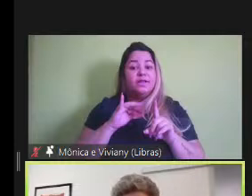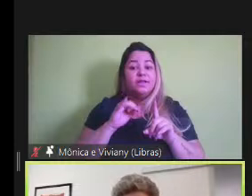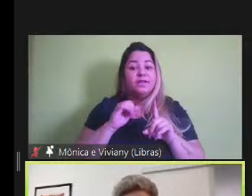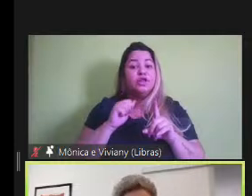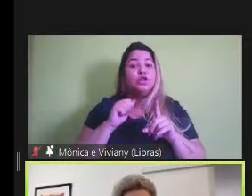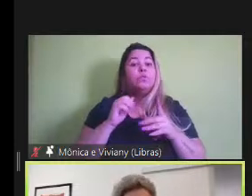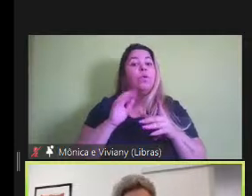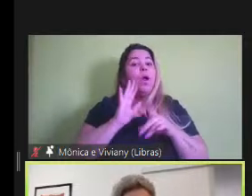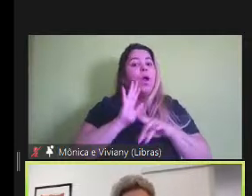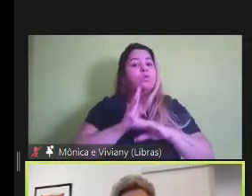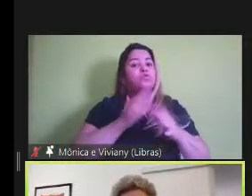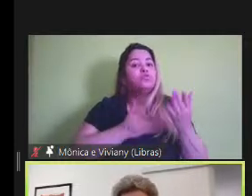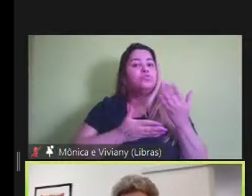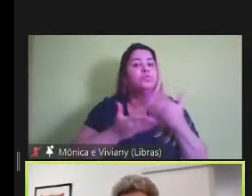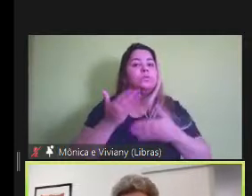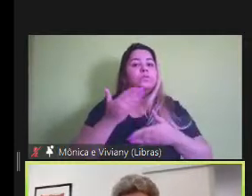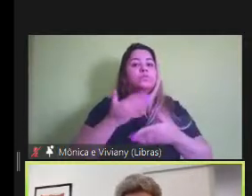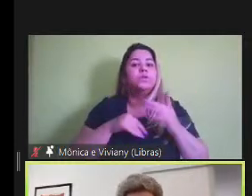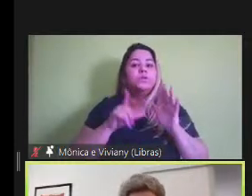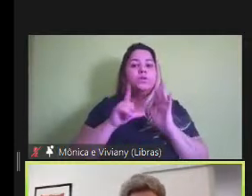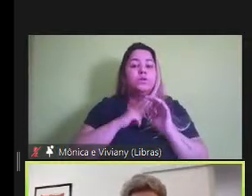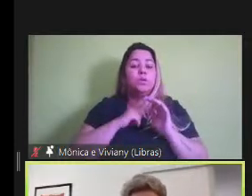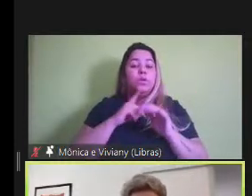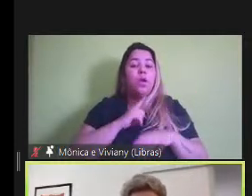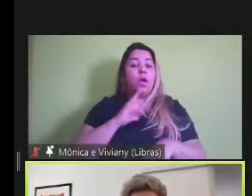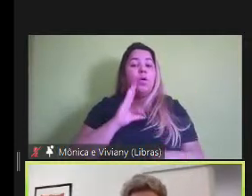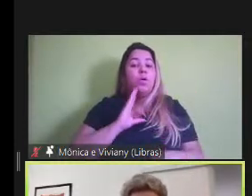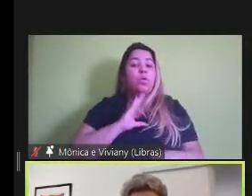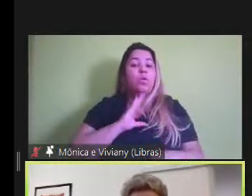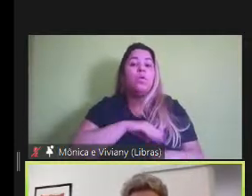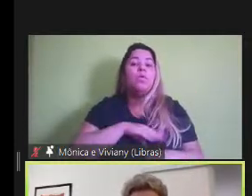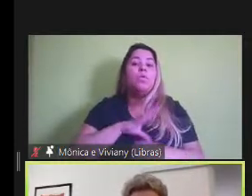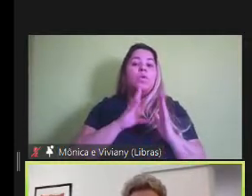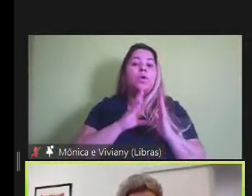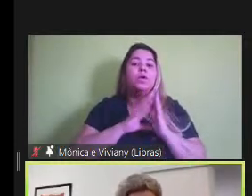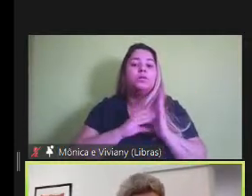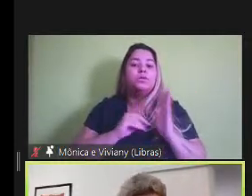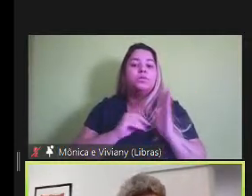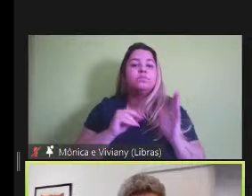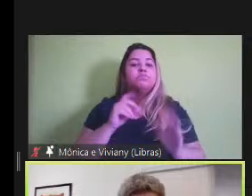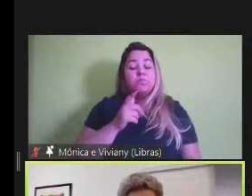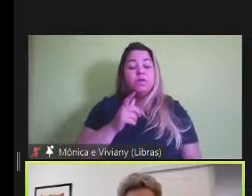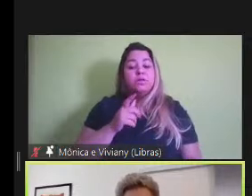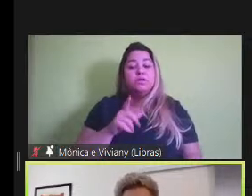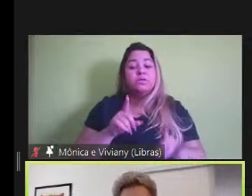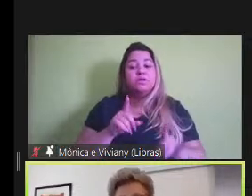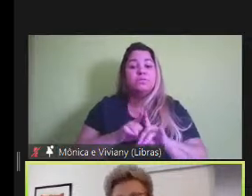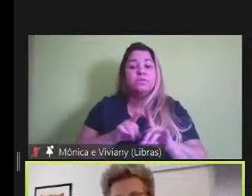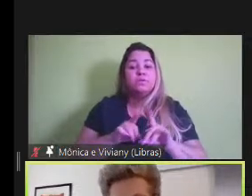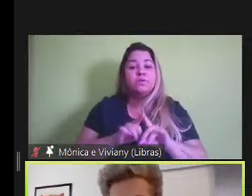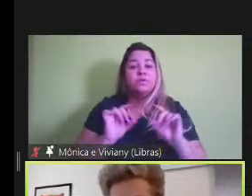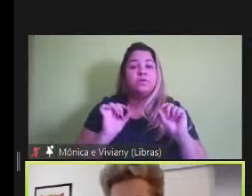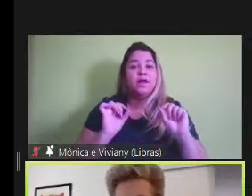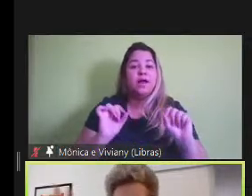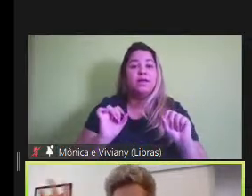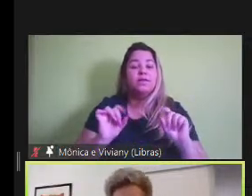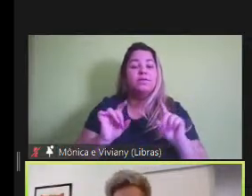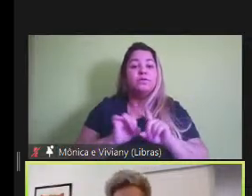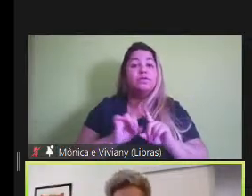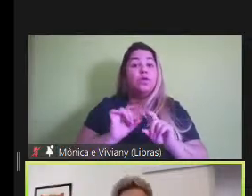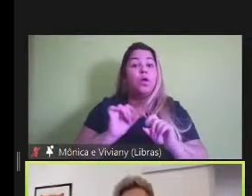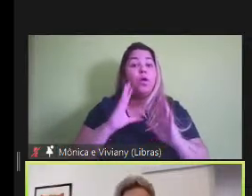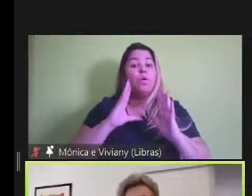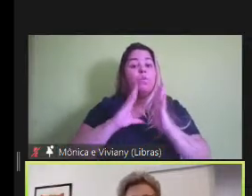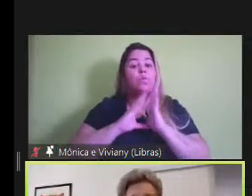collaborative competence, and we have been using a lot the Canadian model, which seems very interesting. They are very